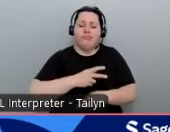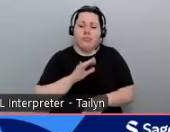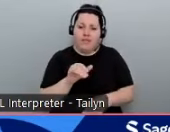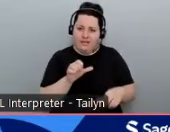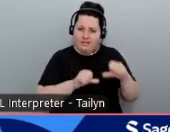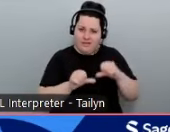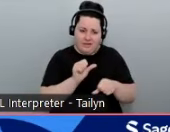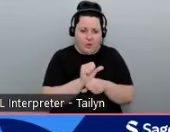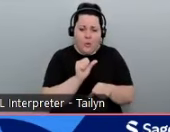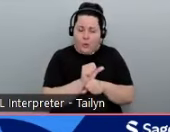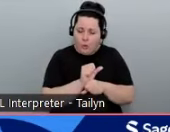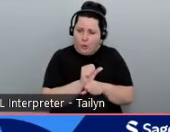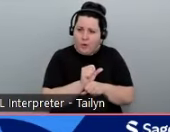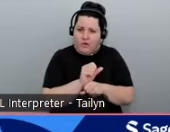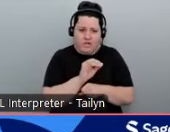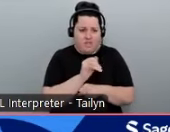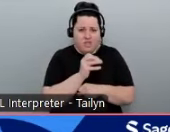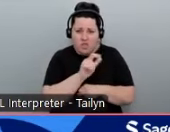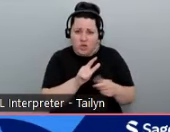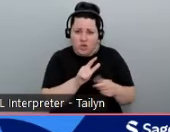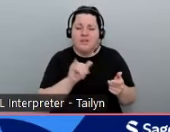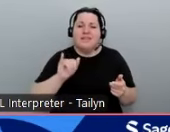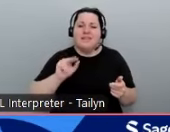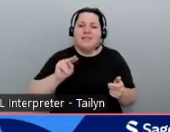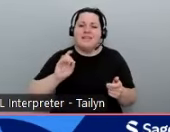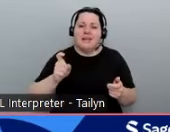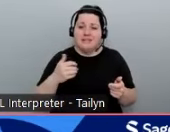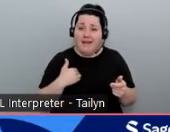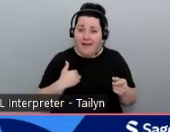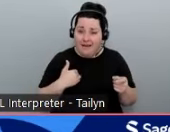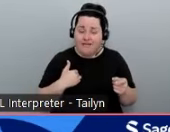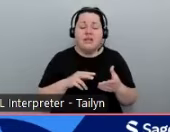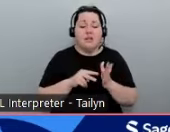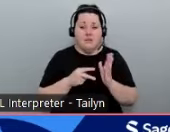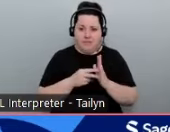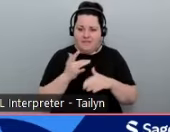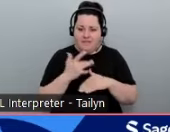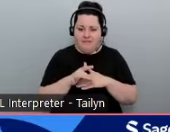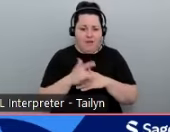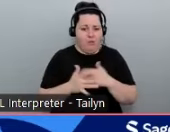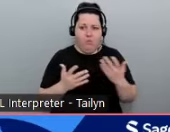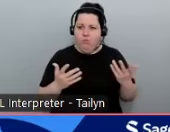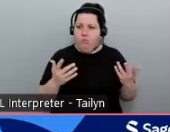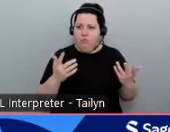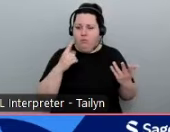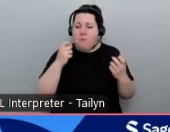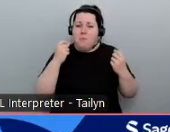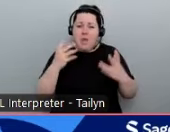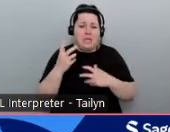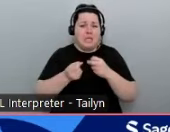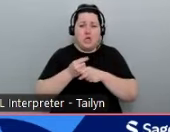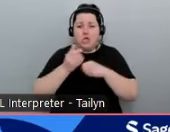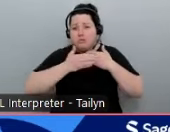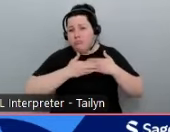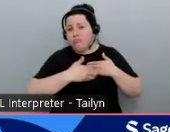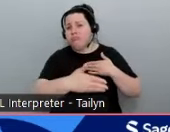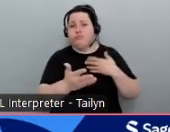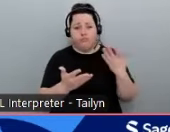work in scientific journals is indexed, it means that it's going to be available for, you know, years, decades, generations to